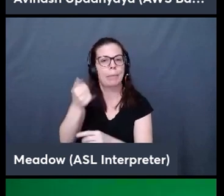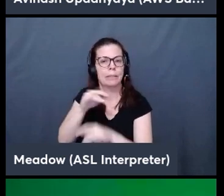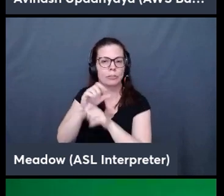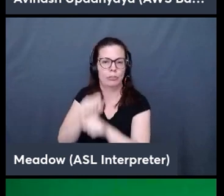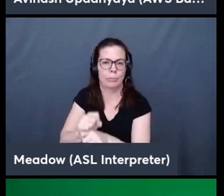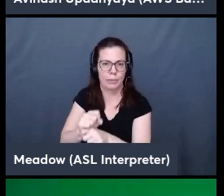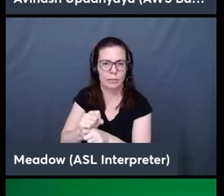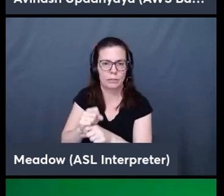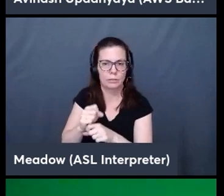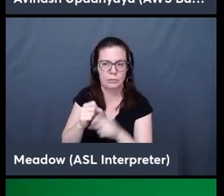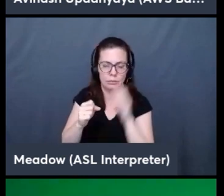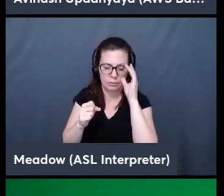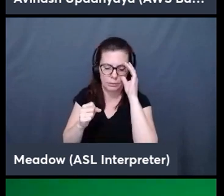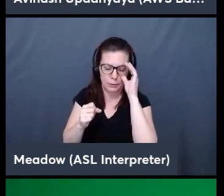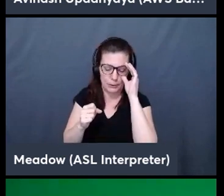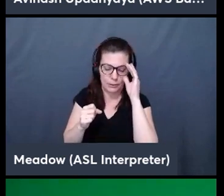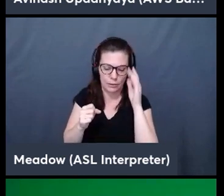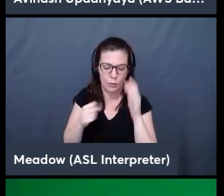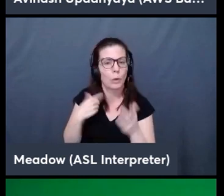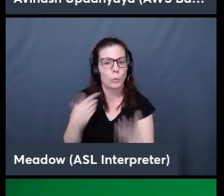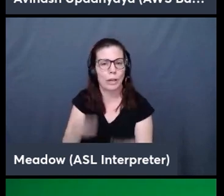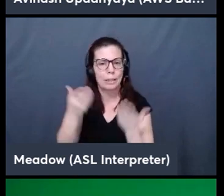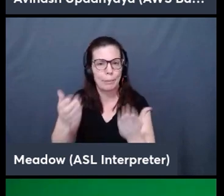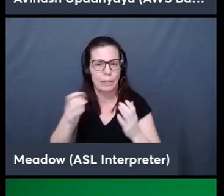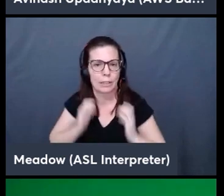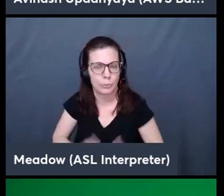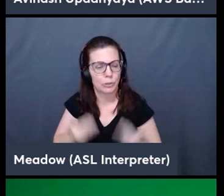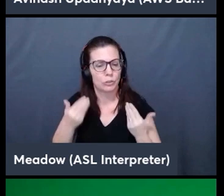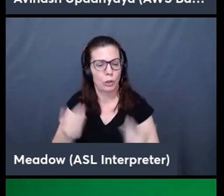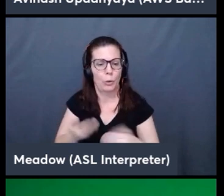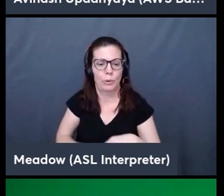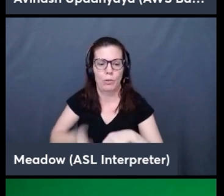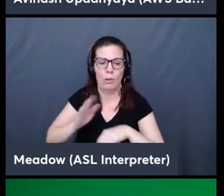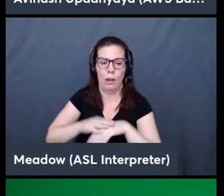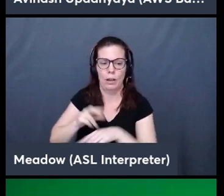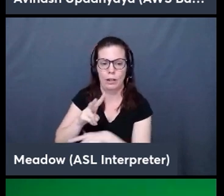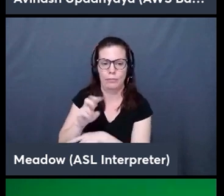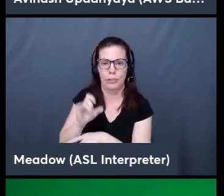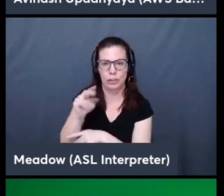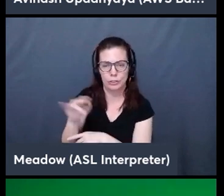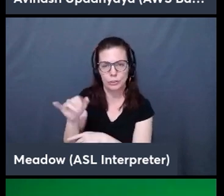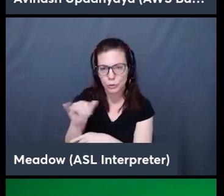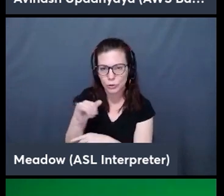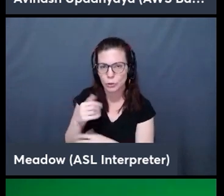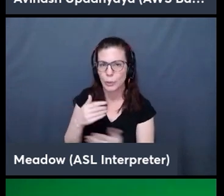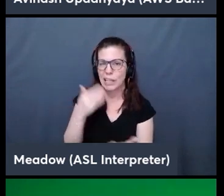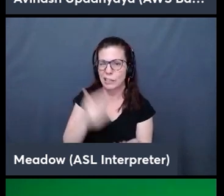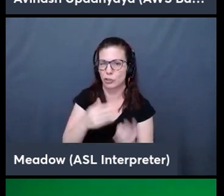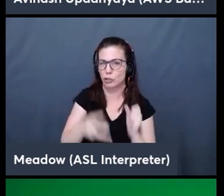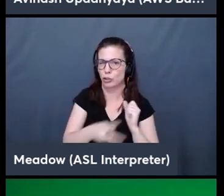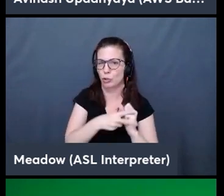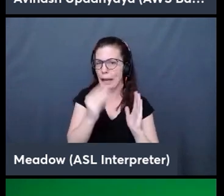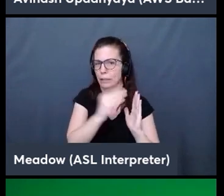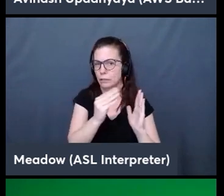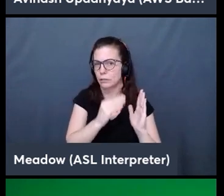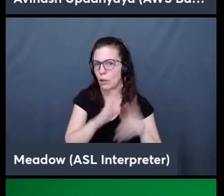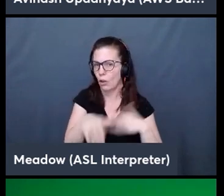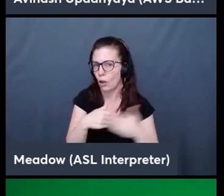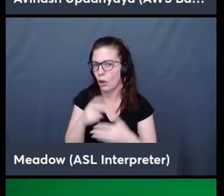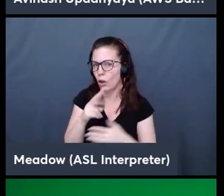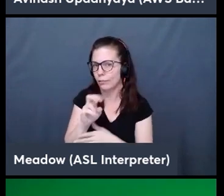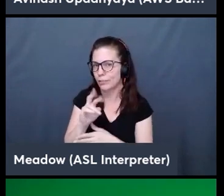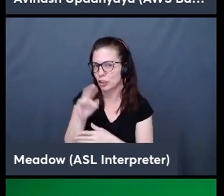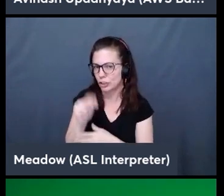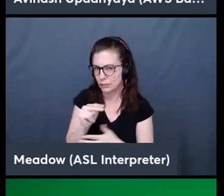recommend customers to turn on versioning also, so that we can track every version that has been created and create a backup for